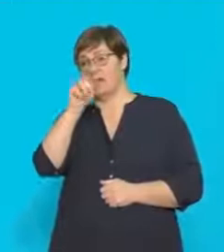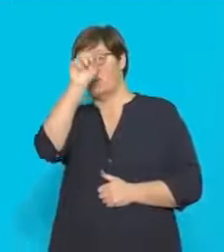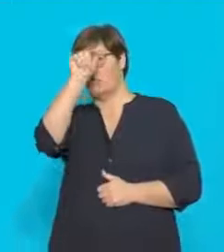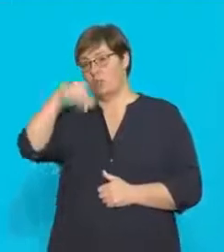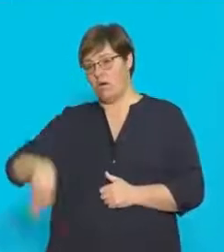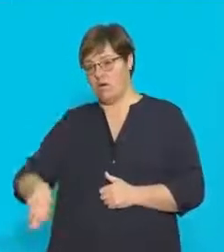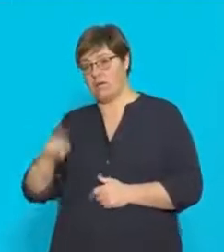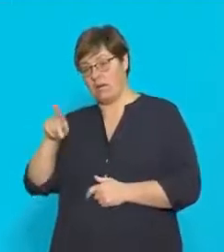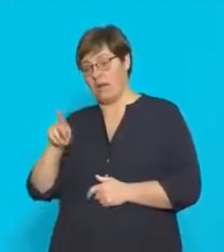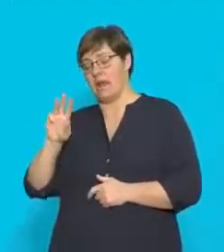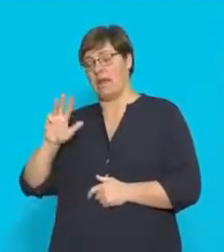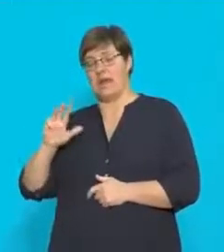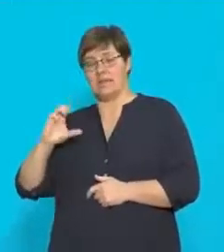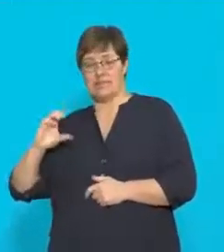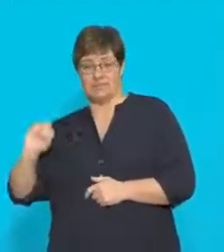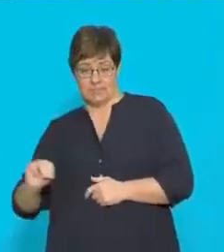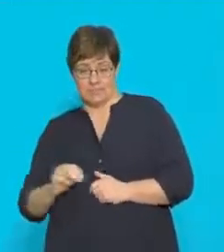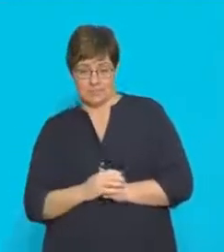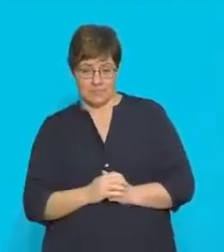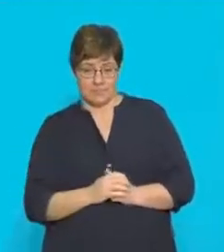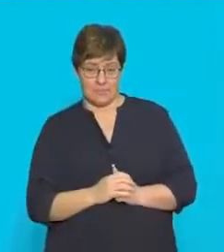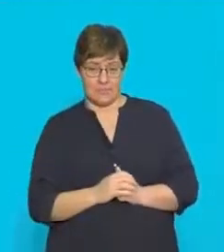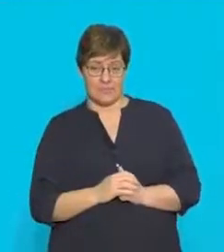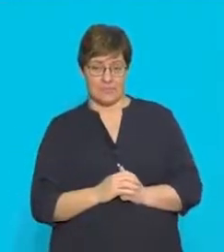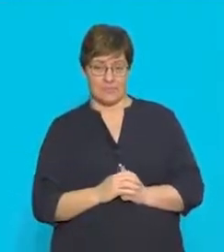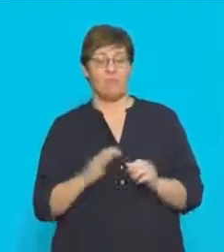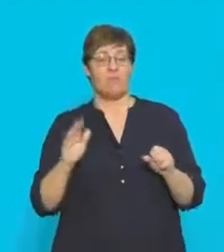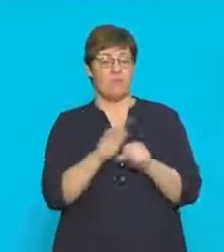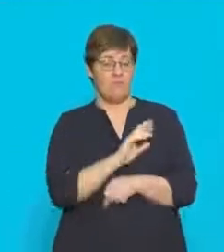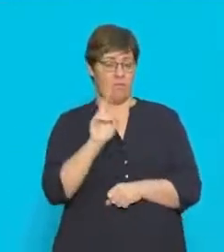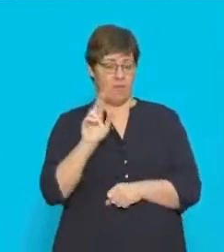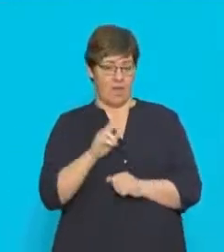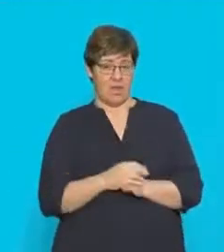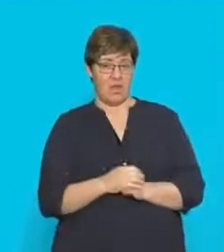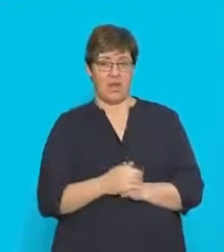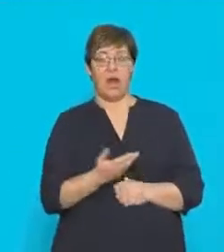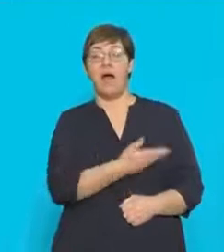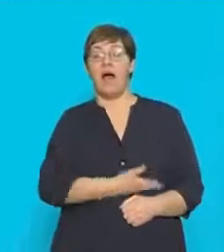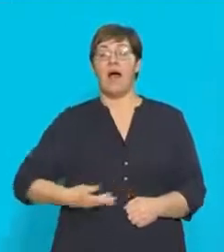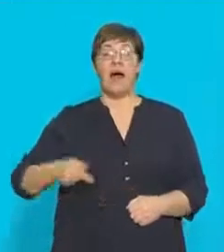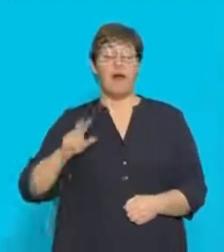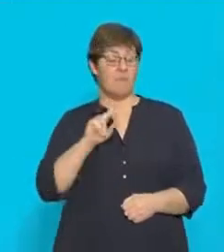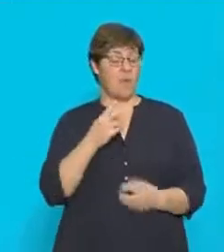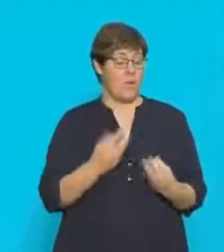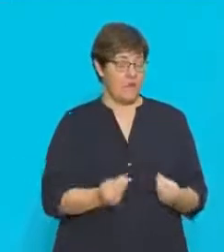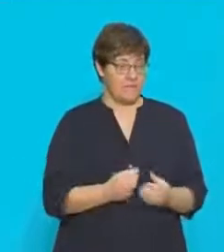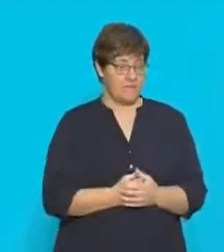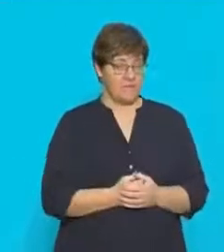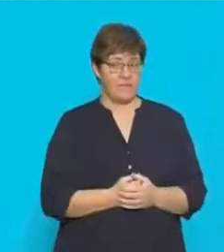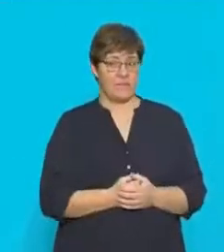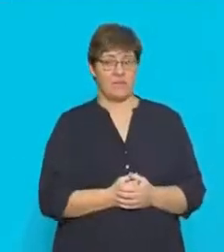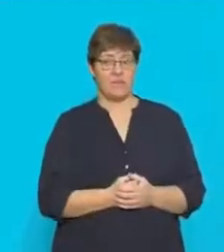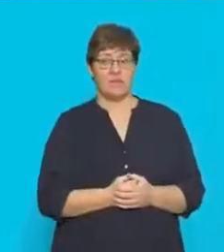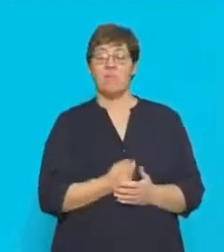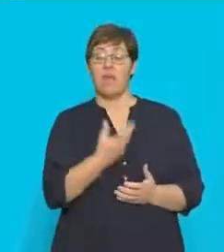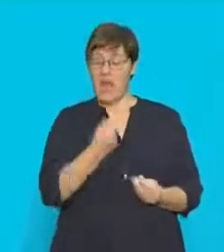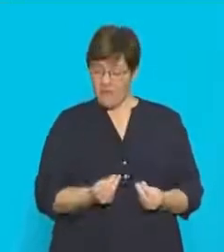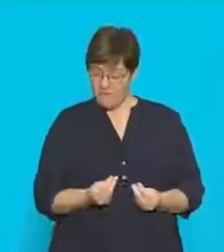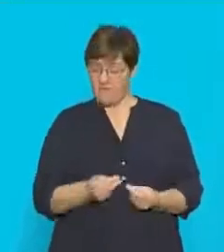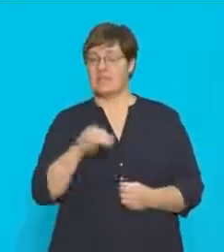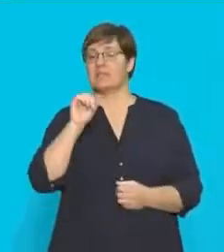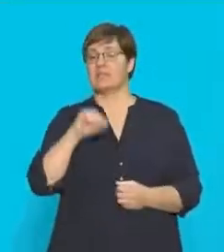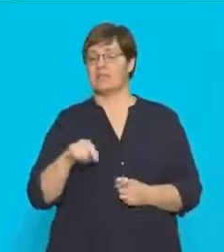So this is our full pair. Okay. And what is the half pair we have? Let's check. Do we